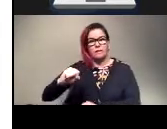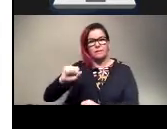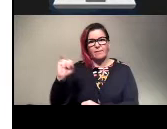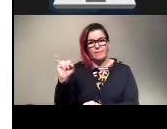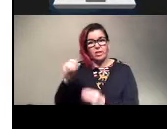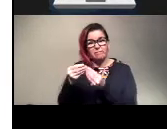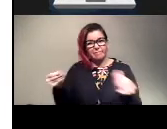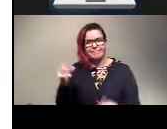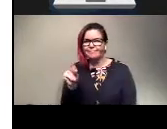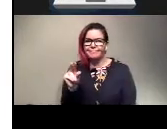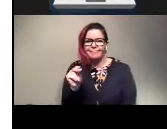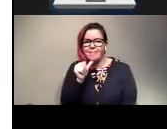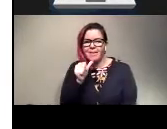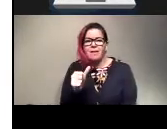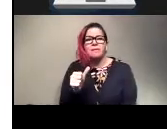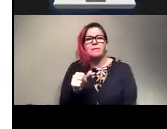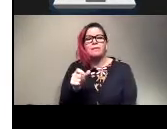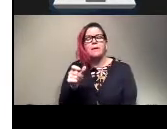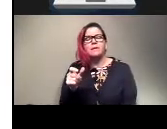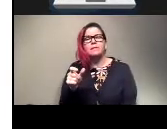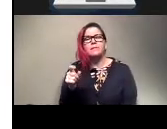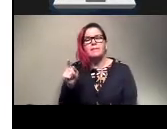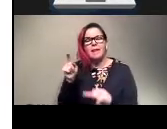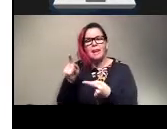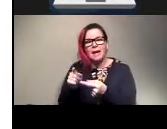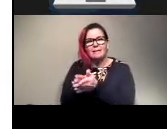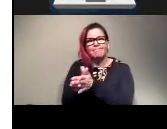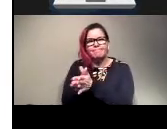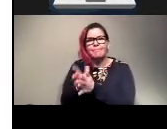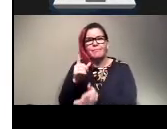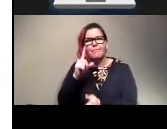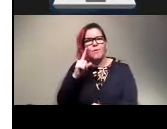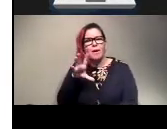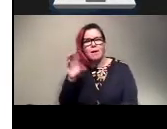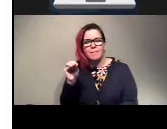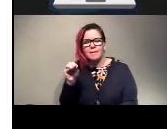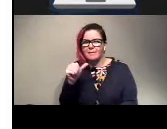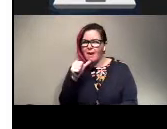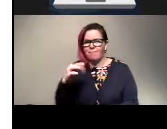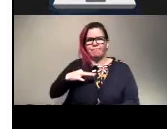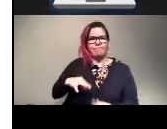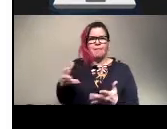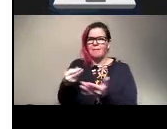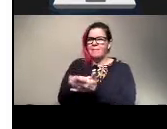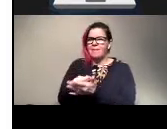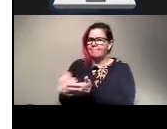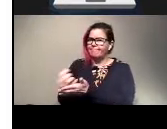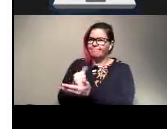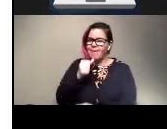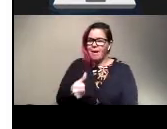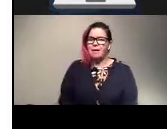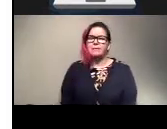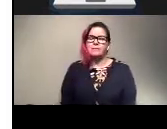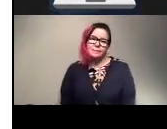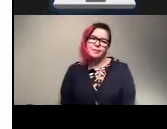some cases a little bit less incentive for companies because they don't make a lot of money on them. And unfortunately, a lot of these things can come down to